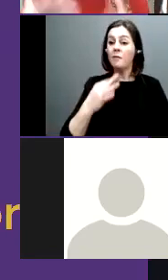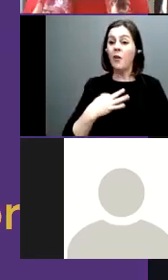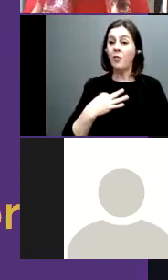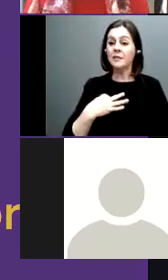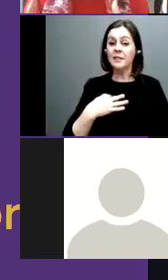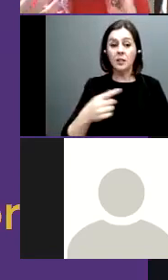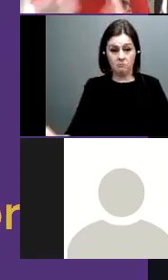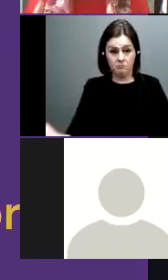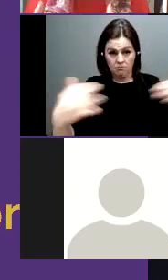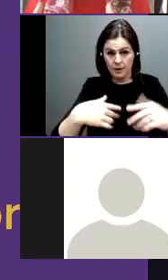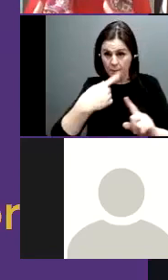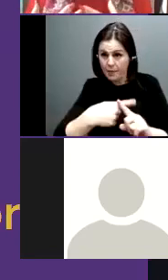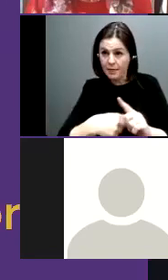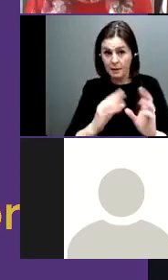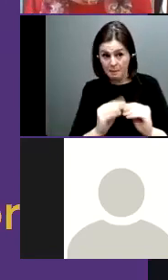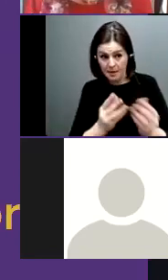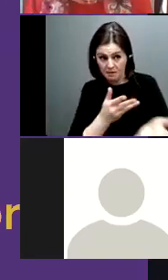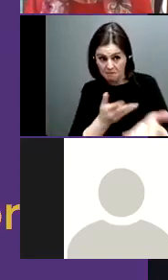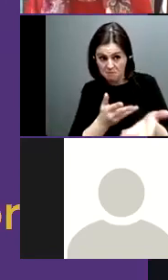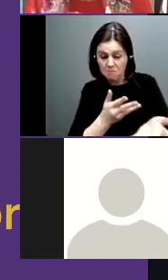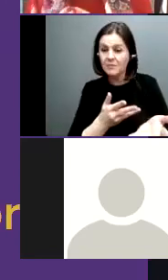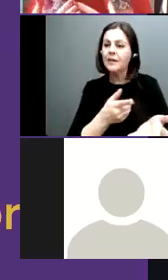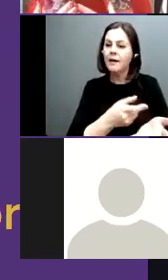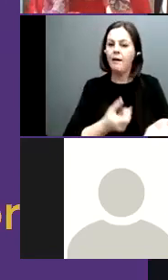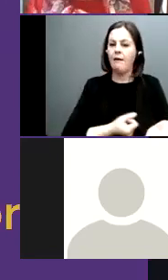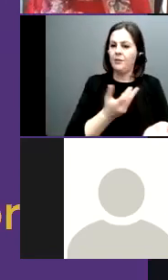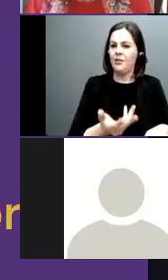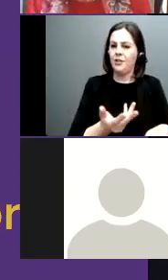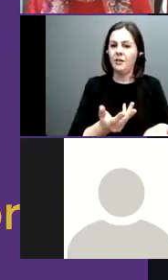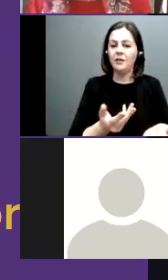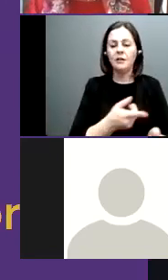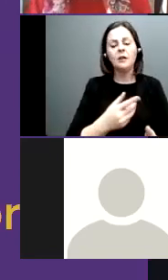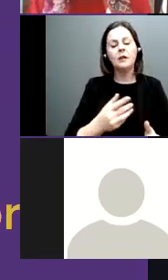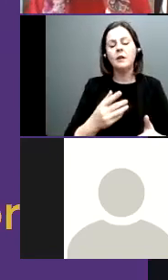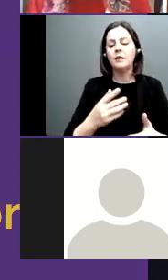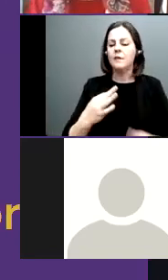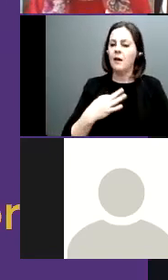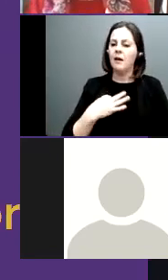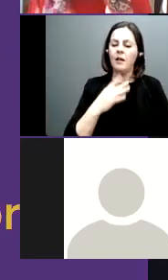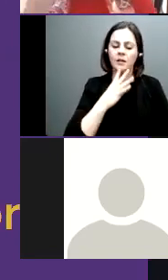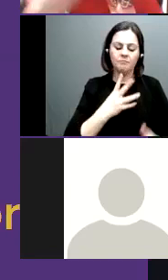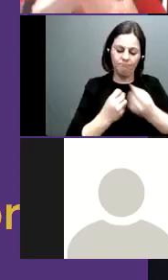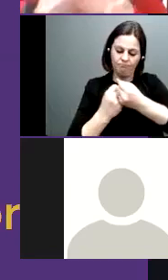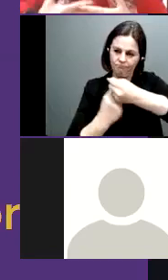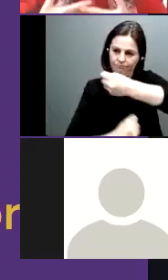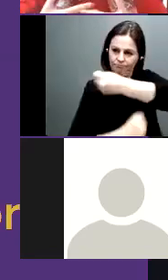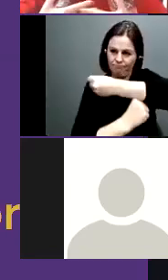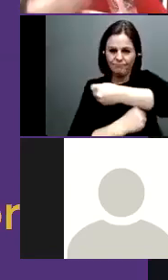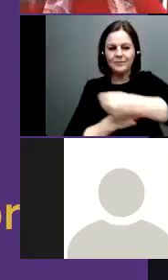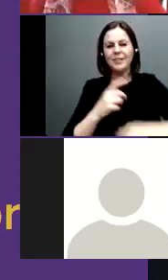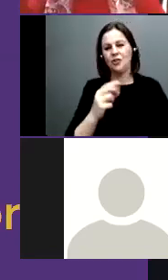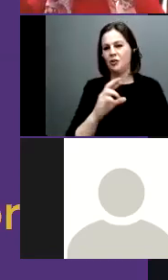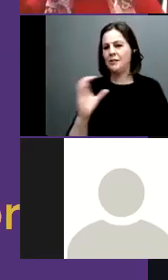come together and share. Our volunteers are the heart and soul of DRCC. They're the front